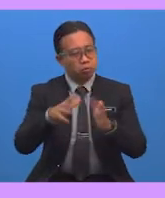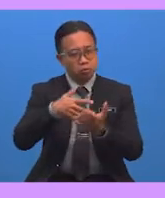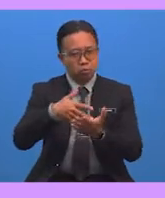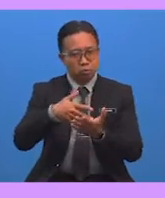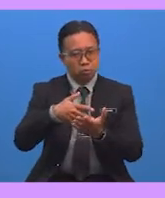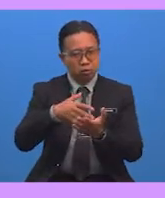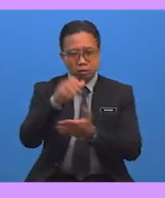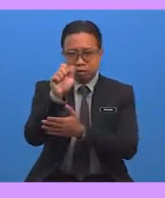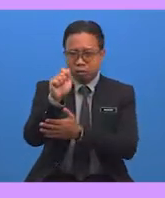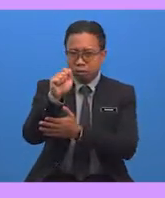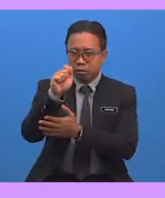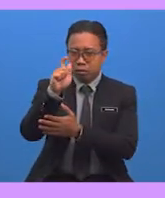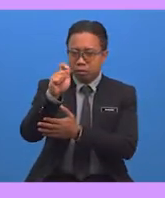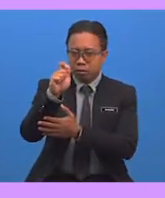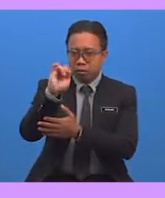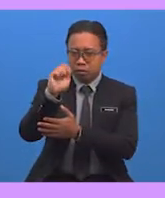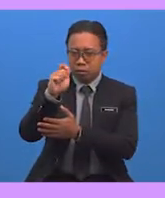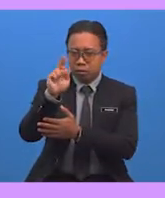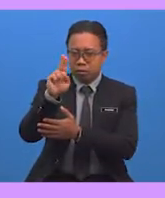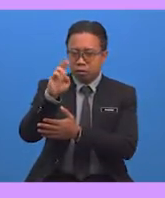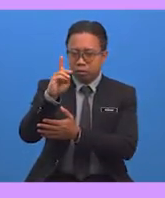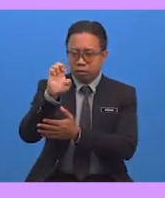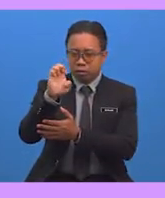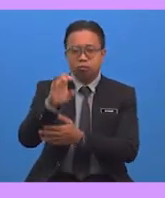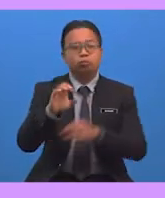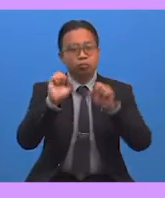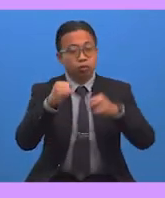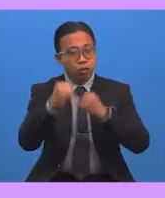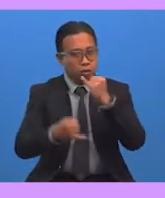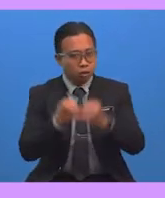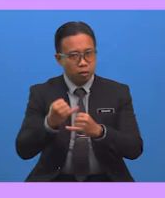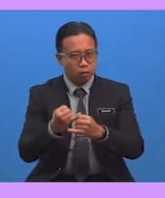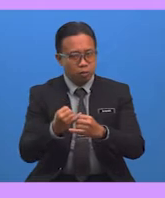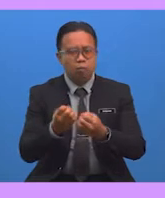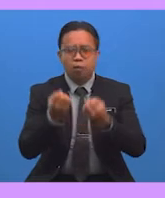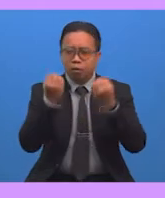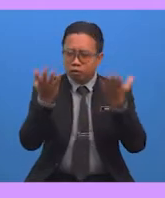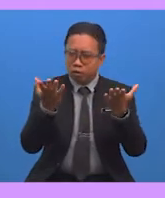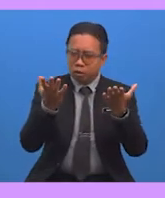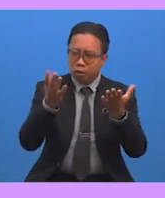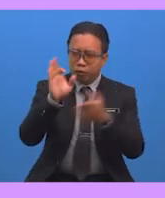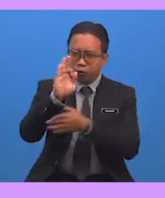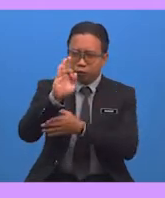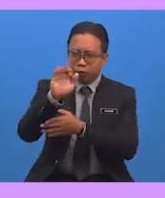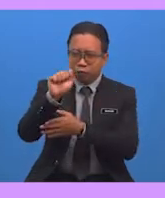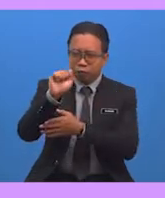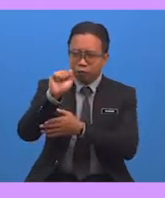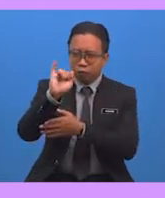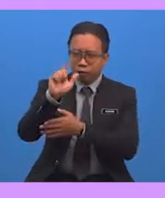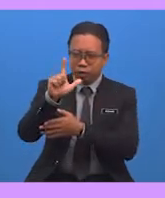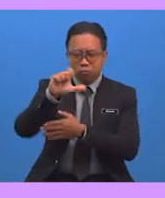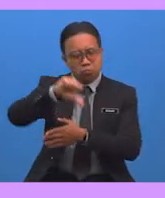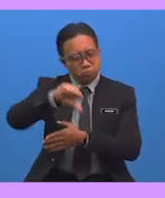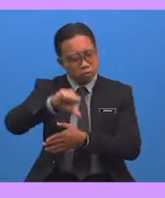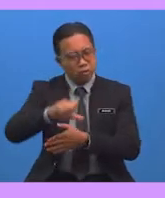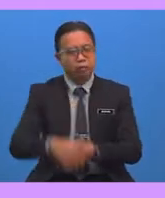attitude because he was only successful after many failed attempts. In other